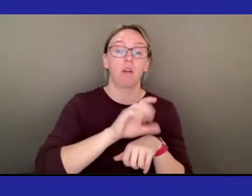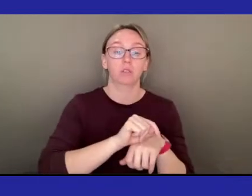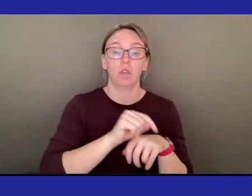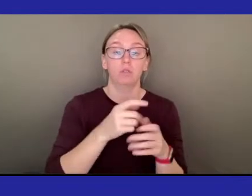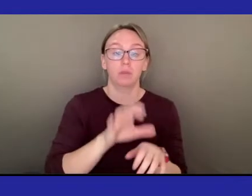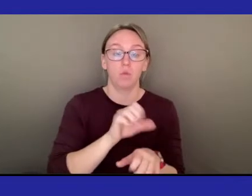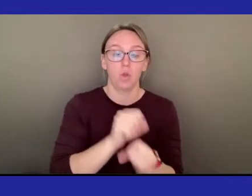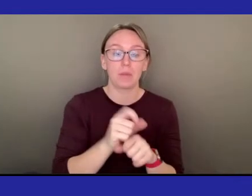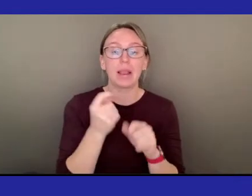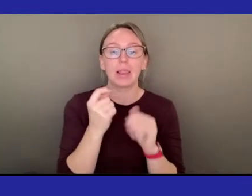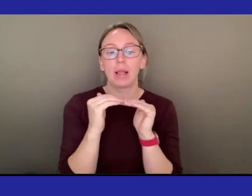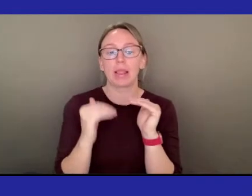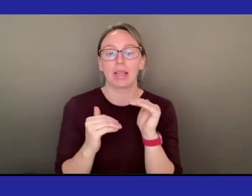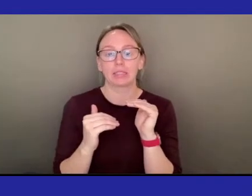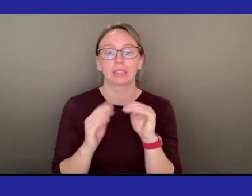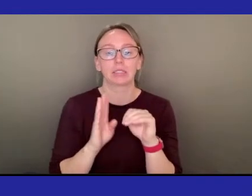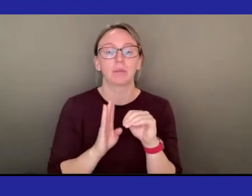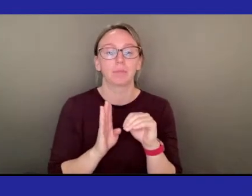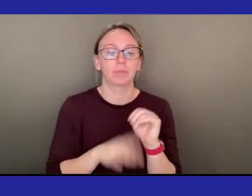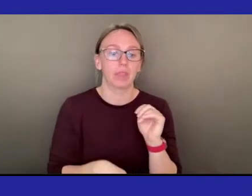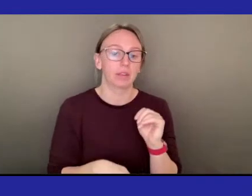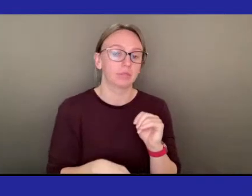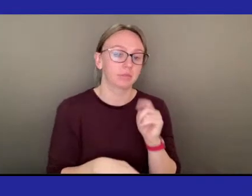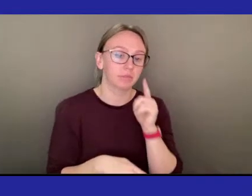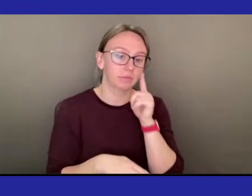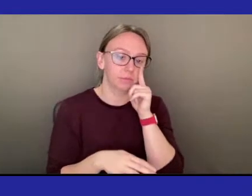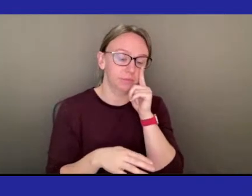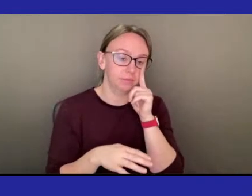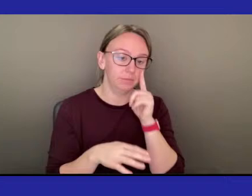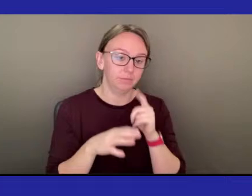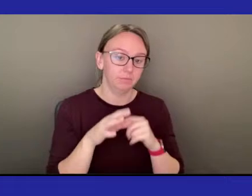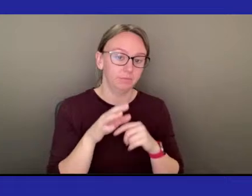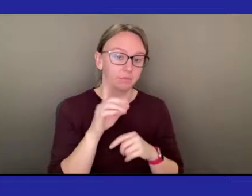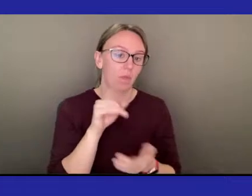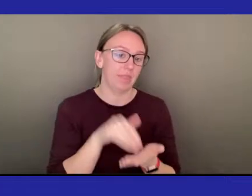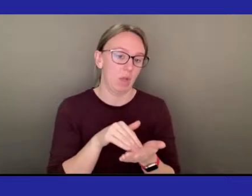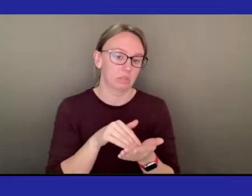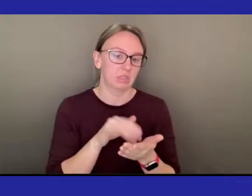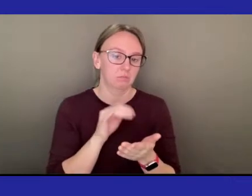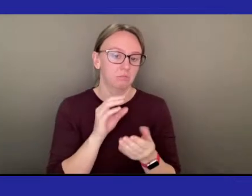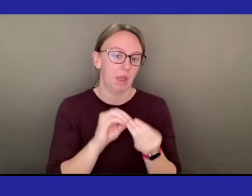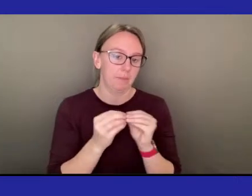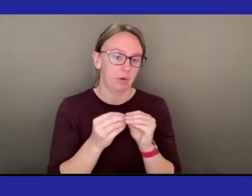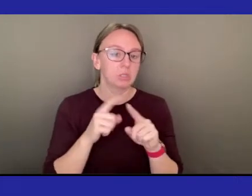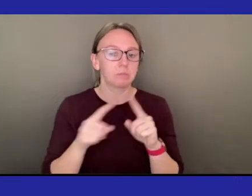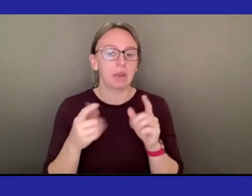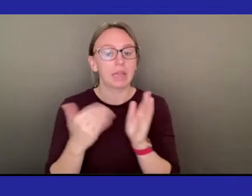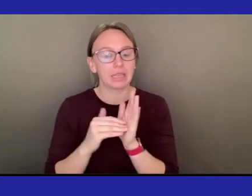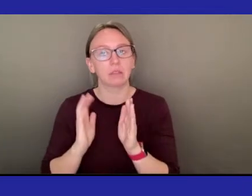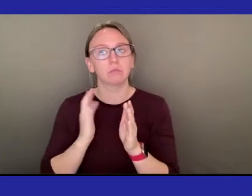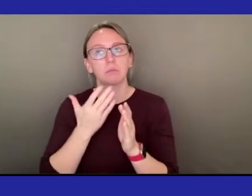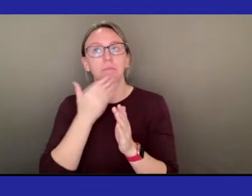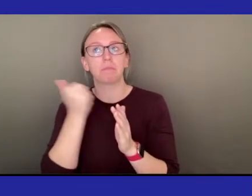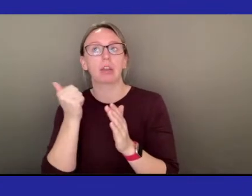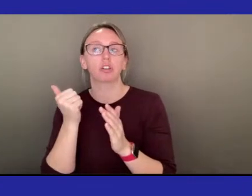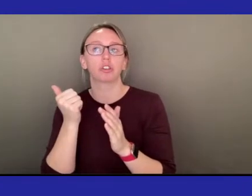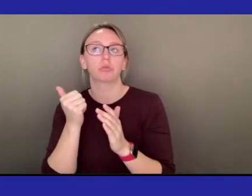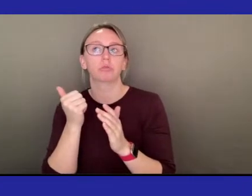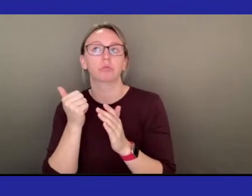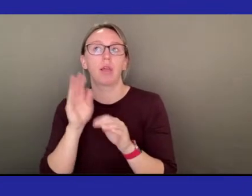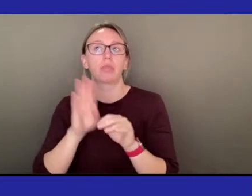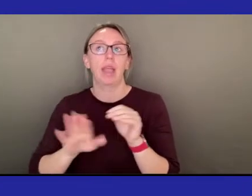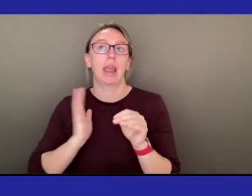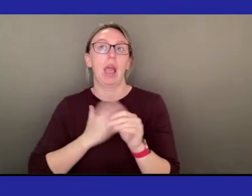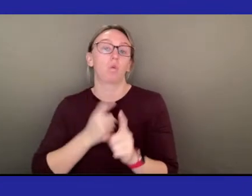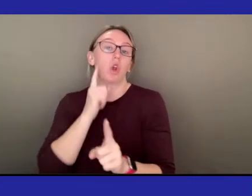but still much better than the 95,000 target there. And I think that's probably just, common cause variation, right? Did